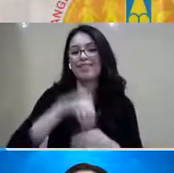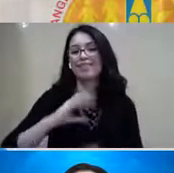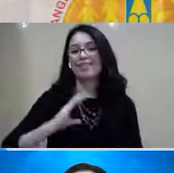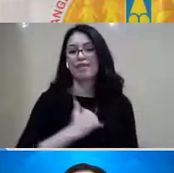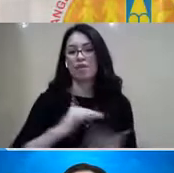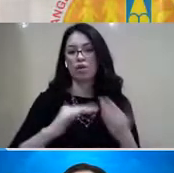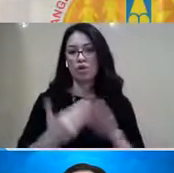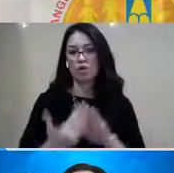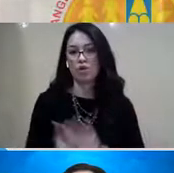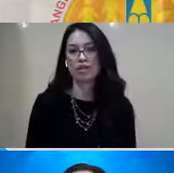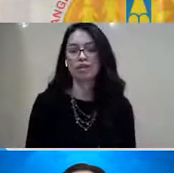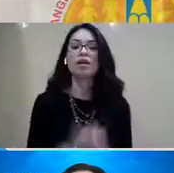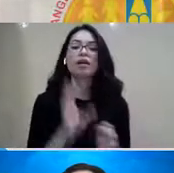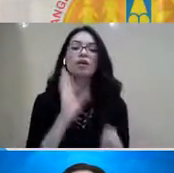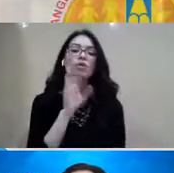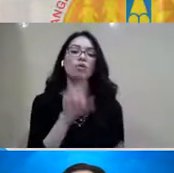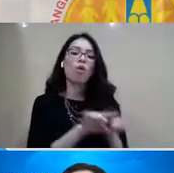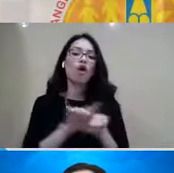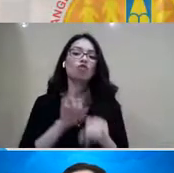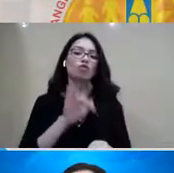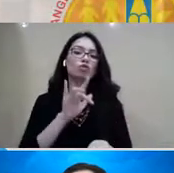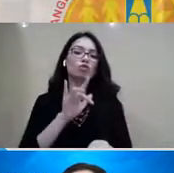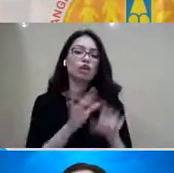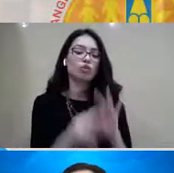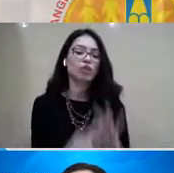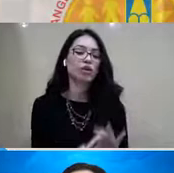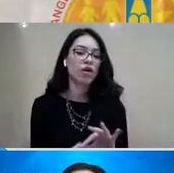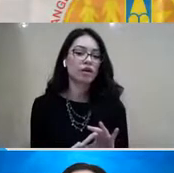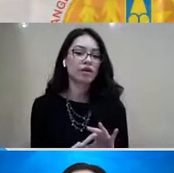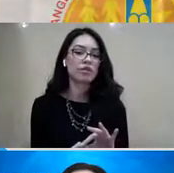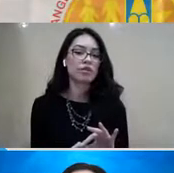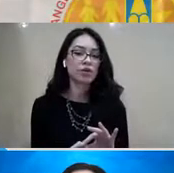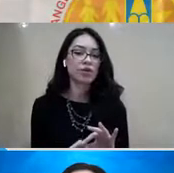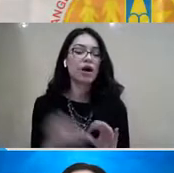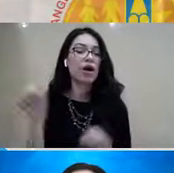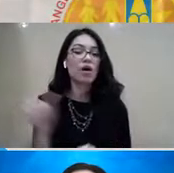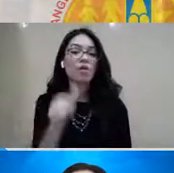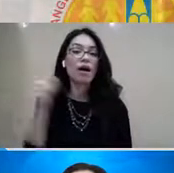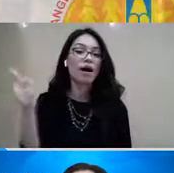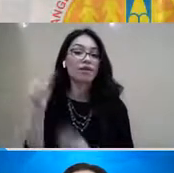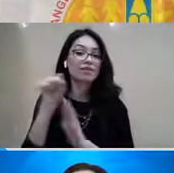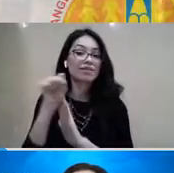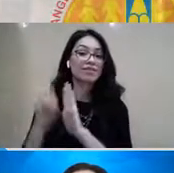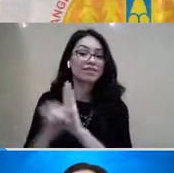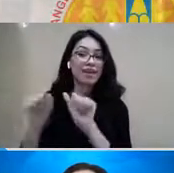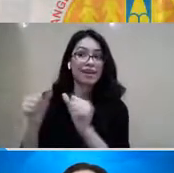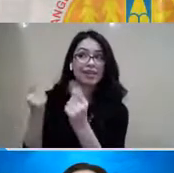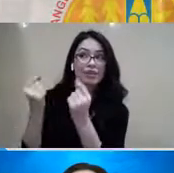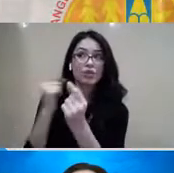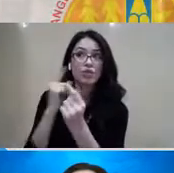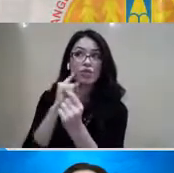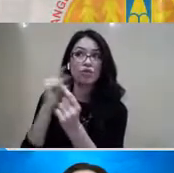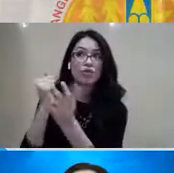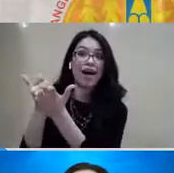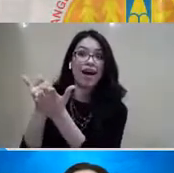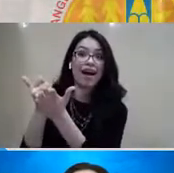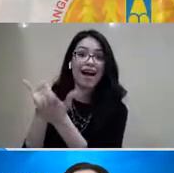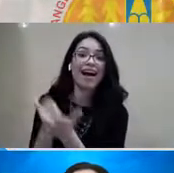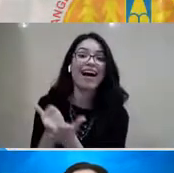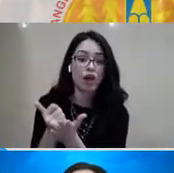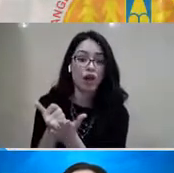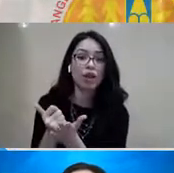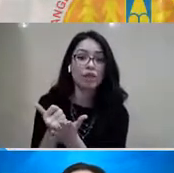talk a little bit about, after my colleagues present, about what else the state can do to help accelerate the opening of